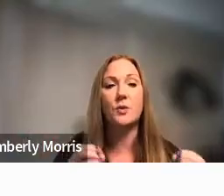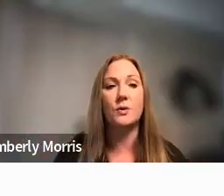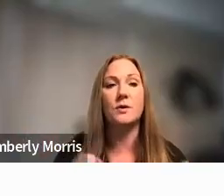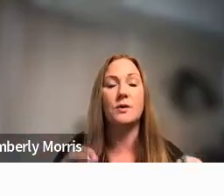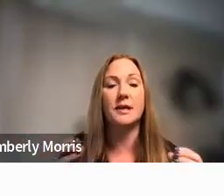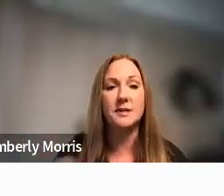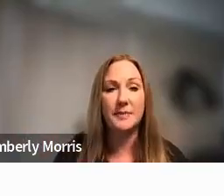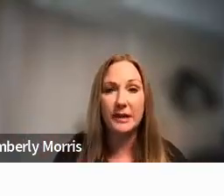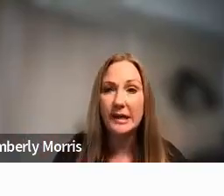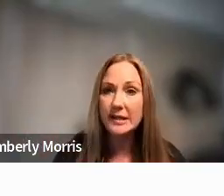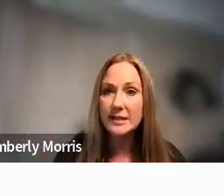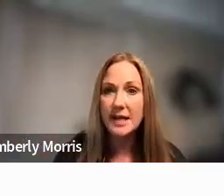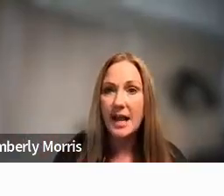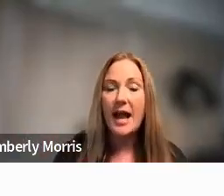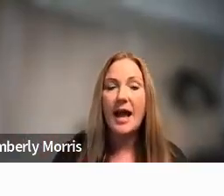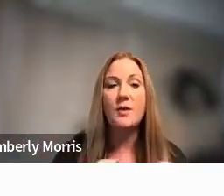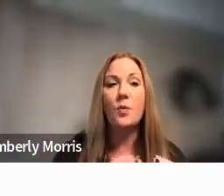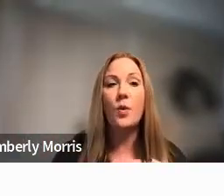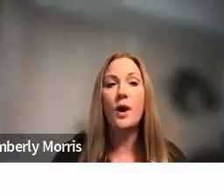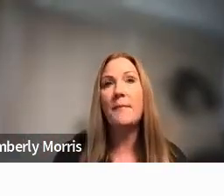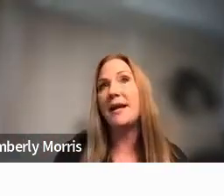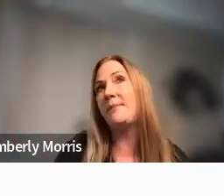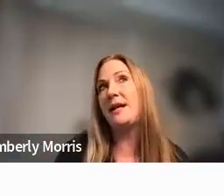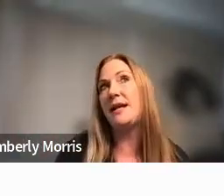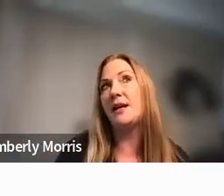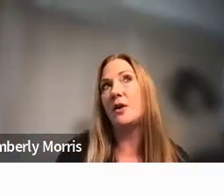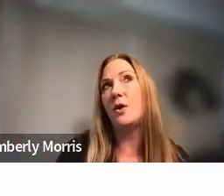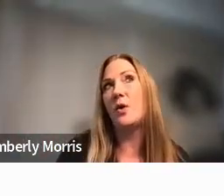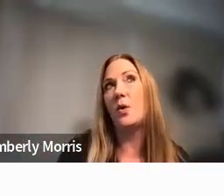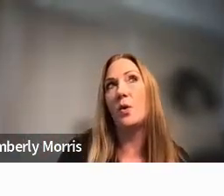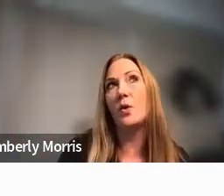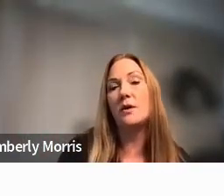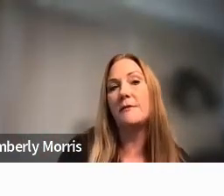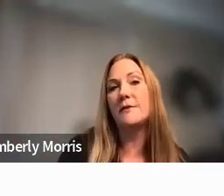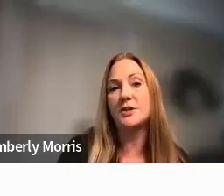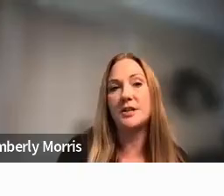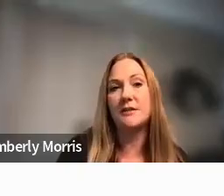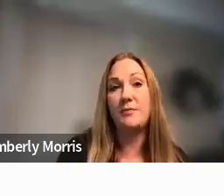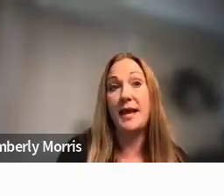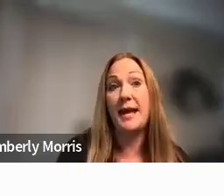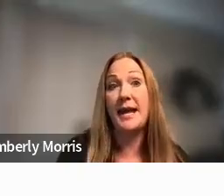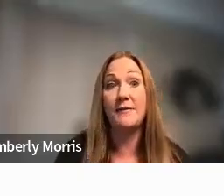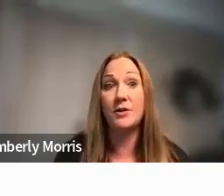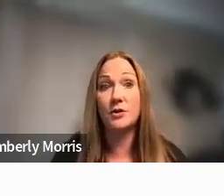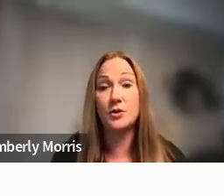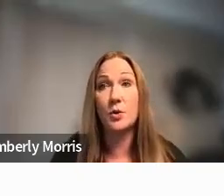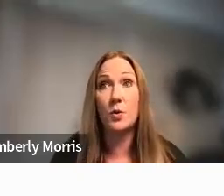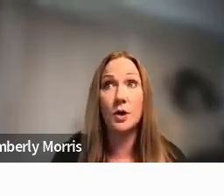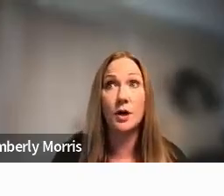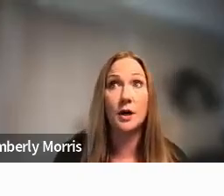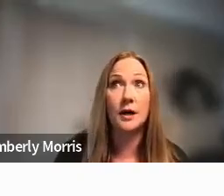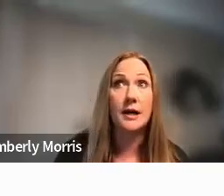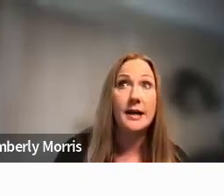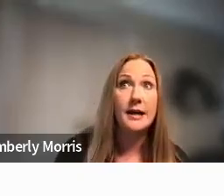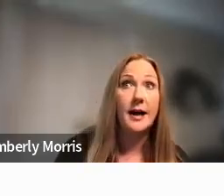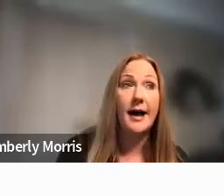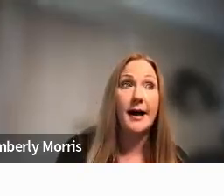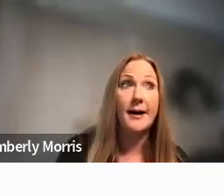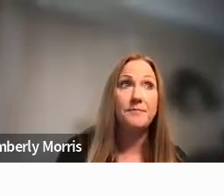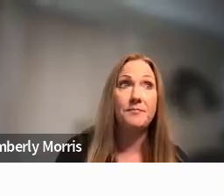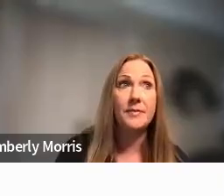what is their oral experience and what might be oral aversive behaviors